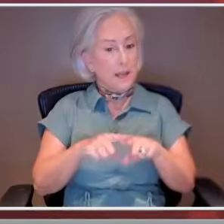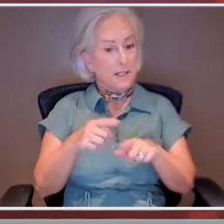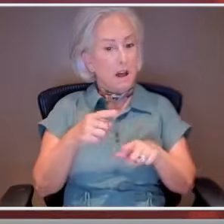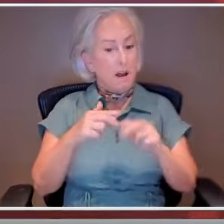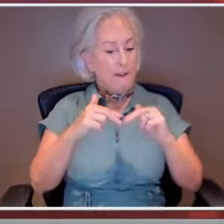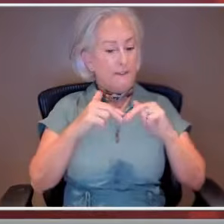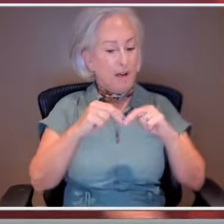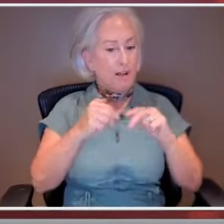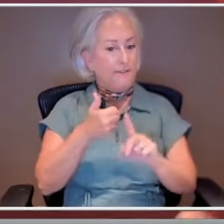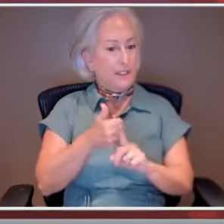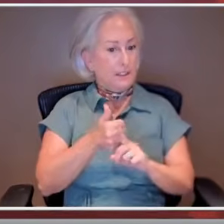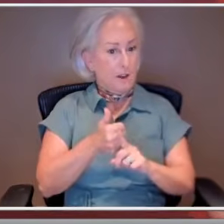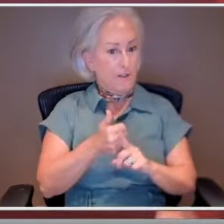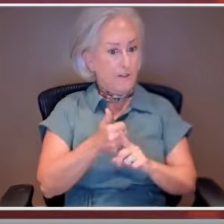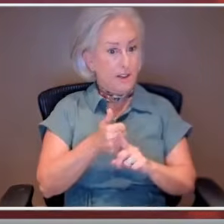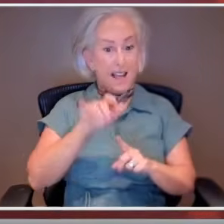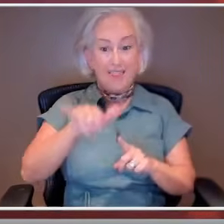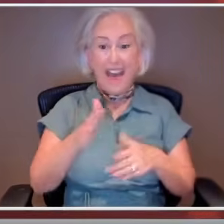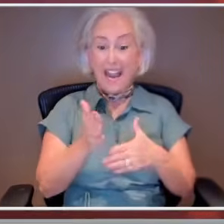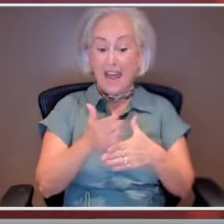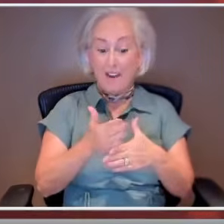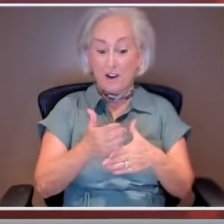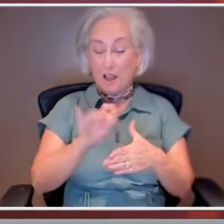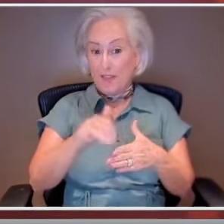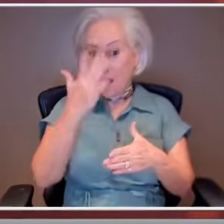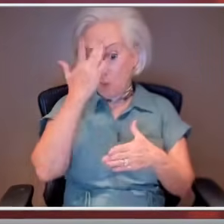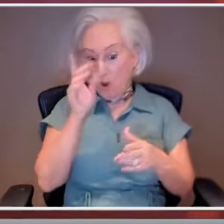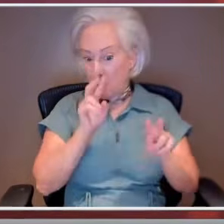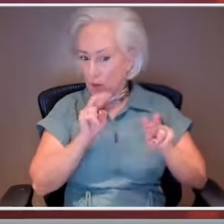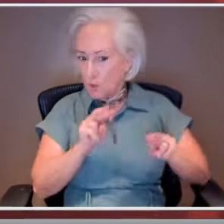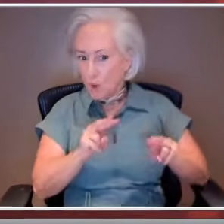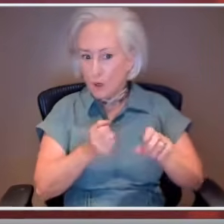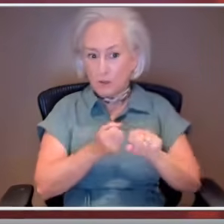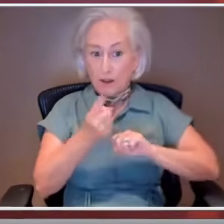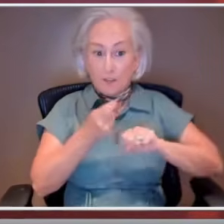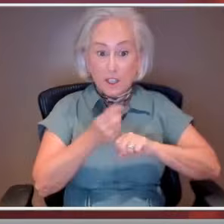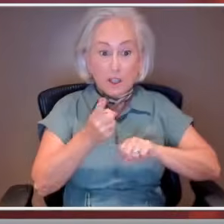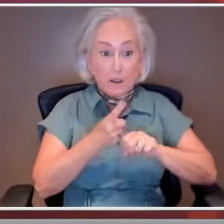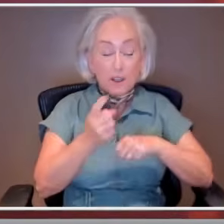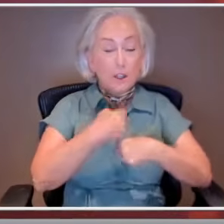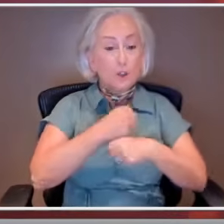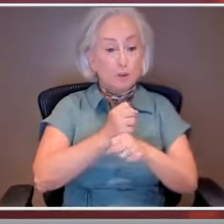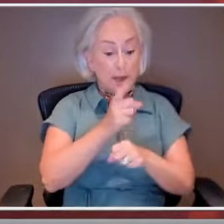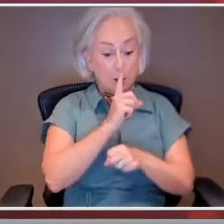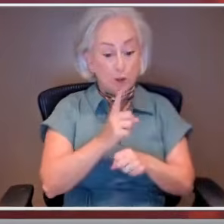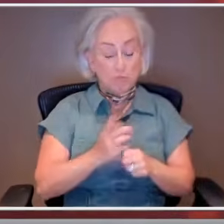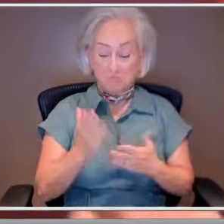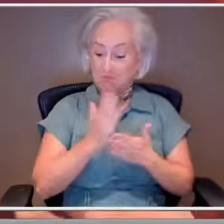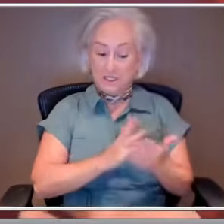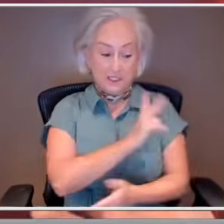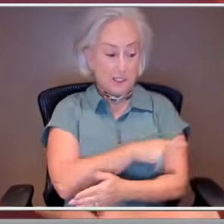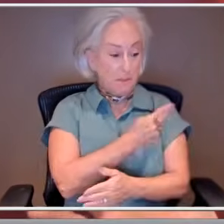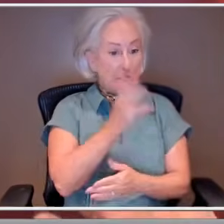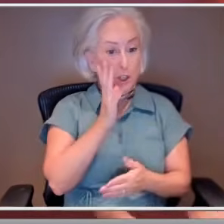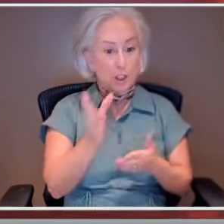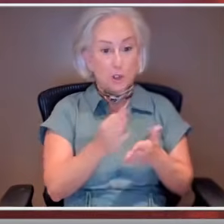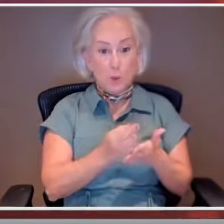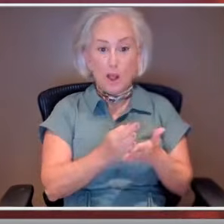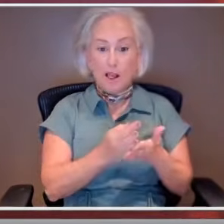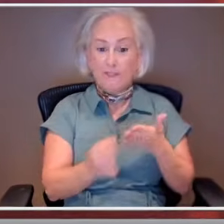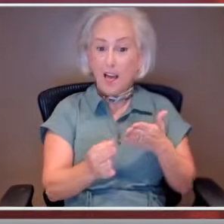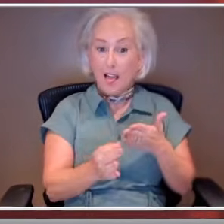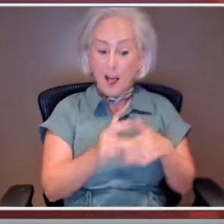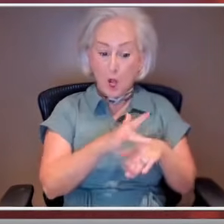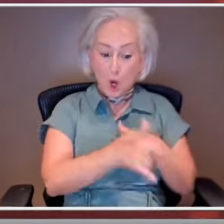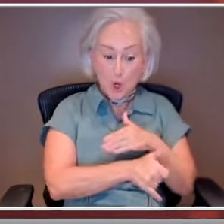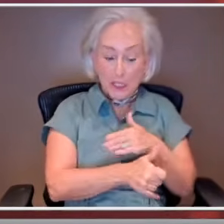average. And so that's why we need to watch it every single year to make sure, because for some patients it's going to fail early, and for some patients it's going to last much longer